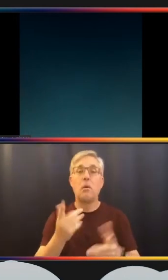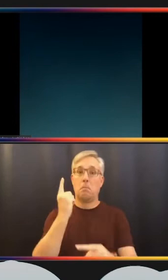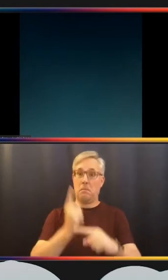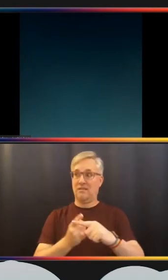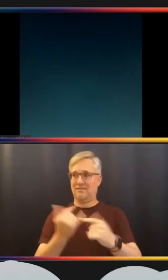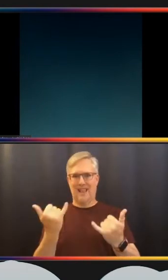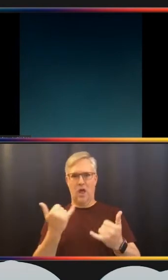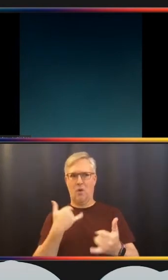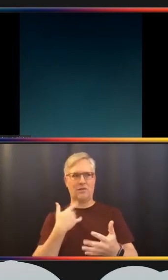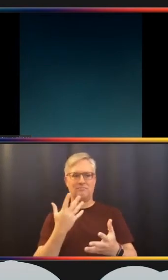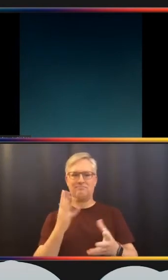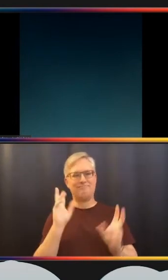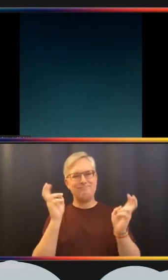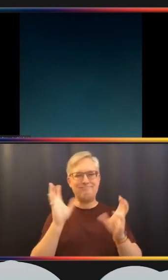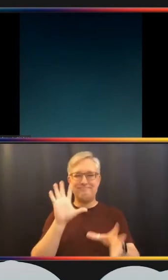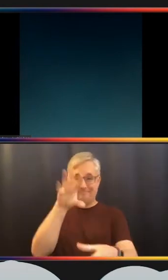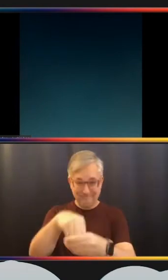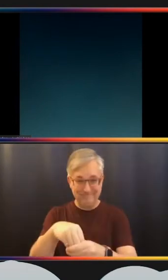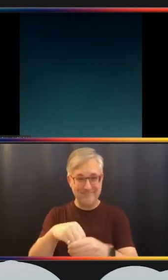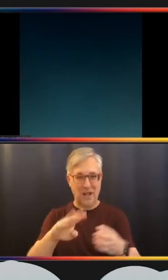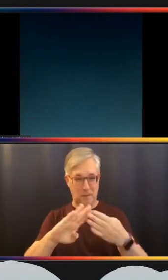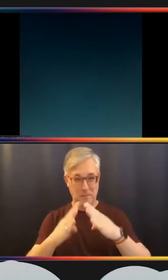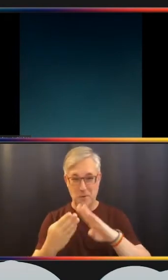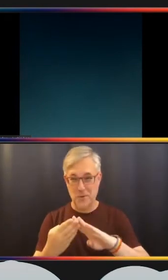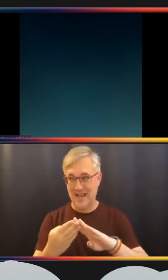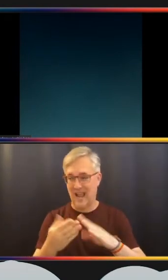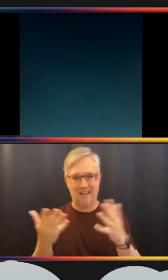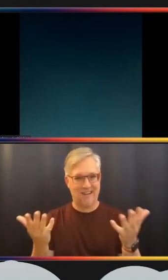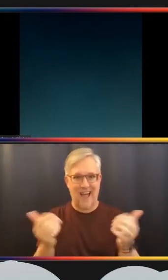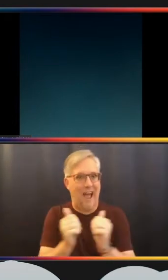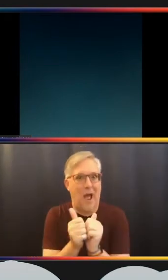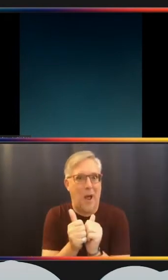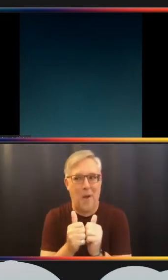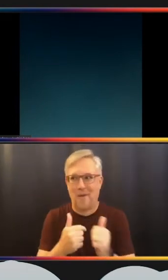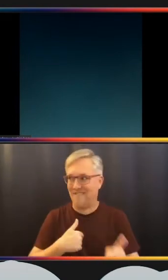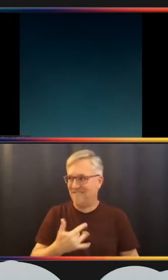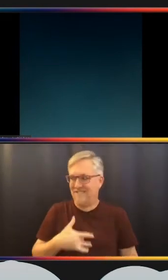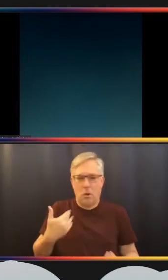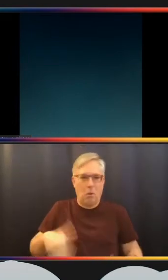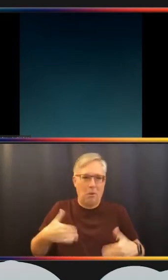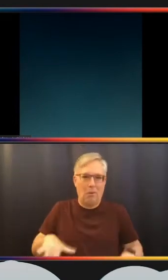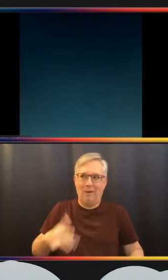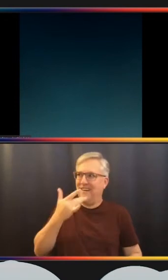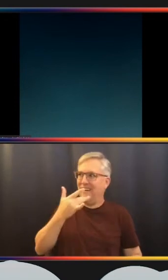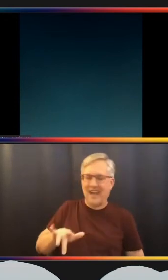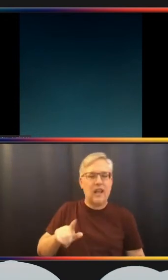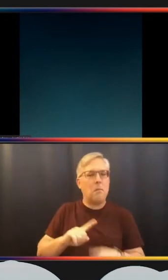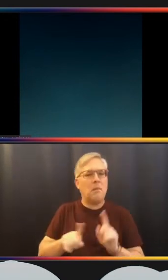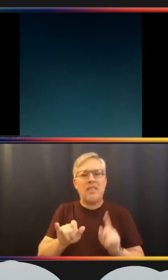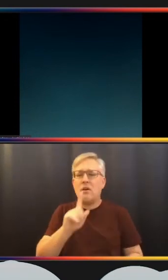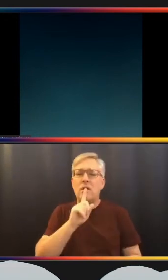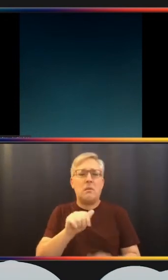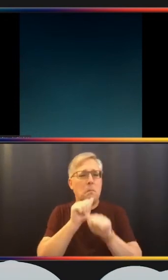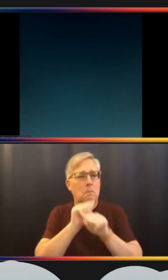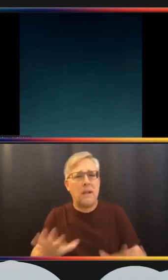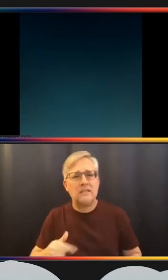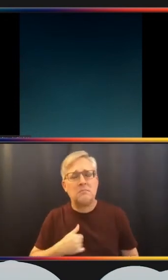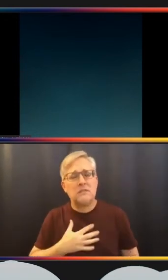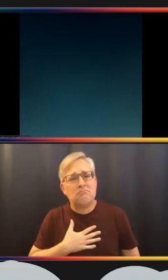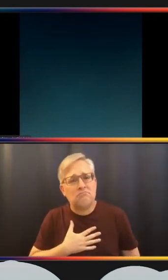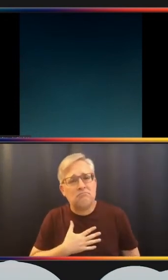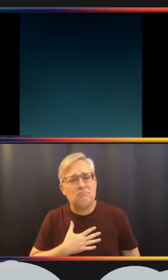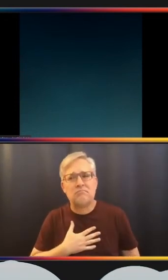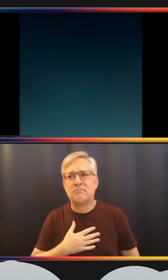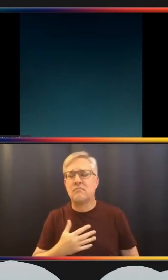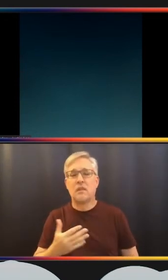community somehow, I don't know how I got so lucky, has been one of the biggest blessings of my life. Like I always say, I've never met a